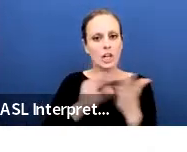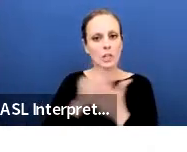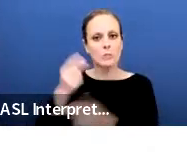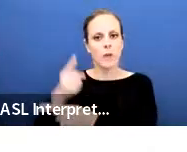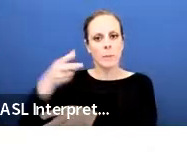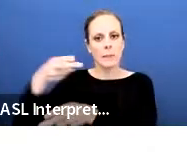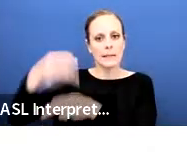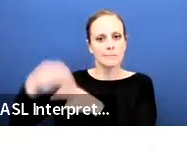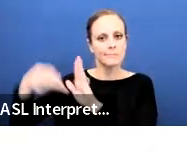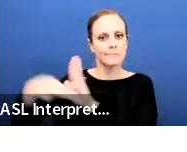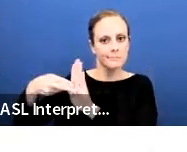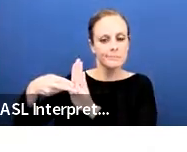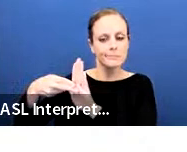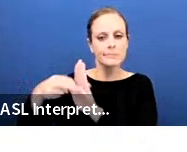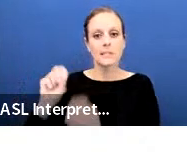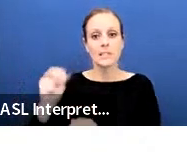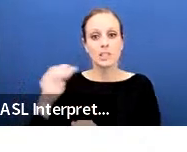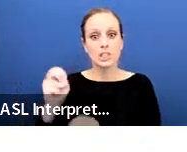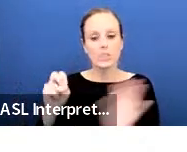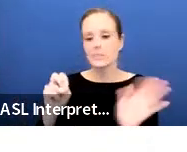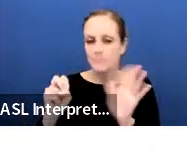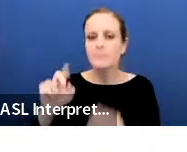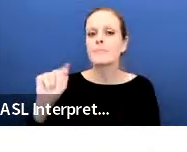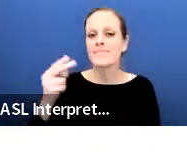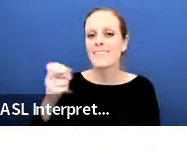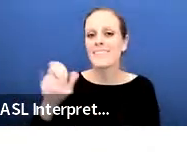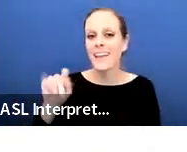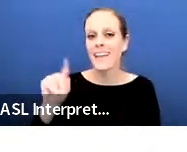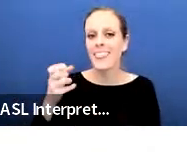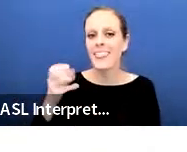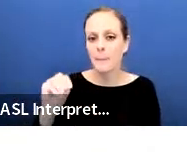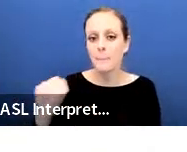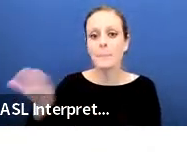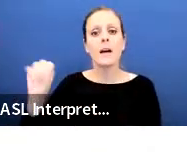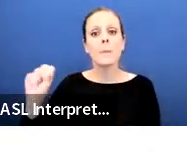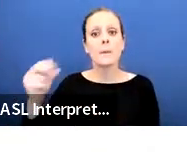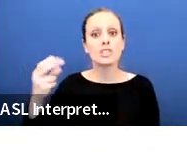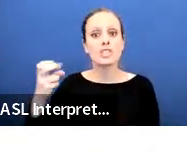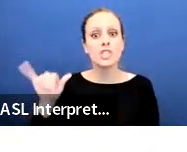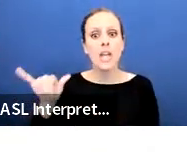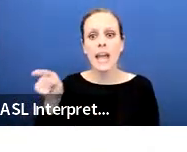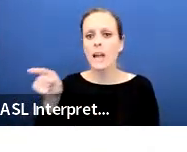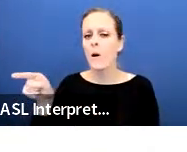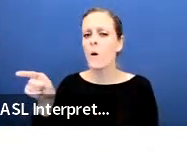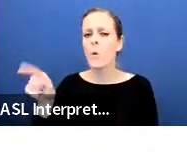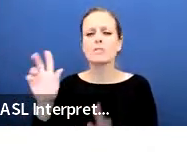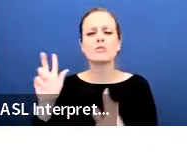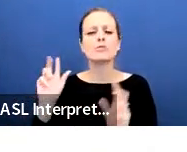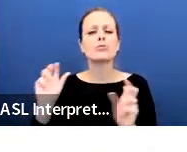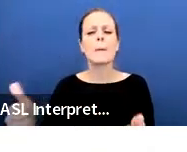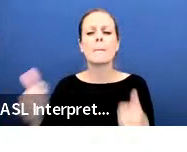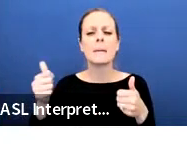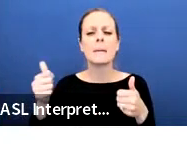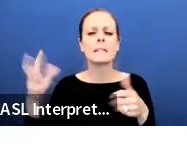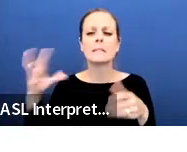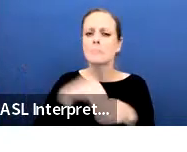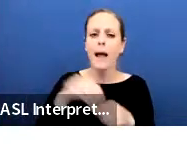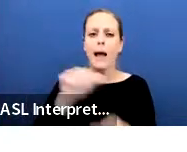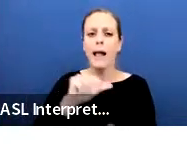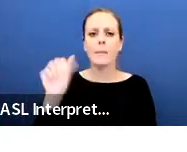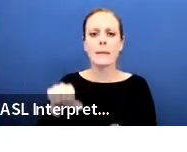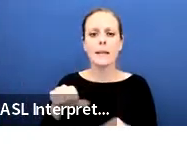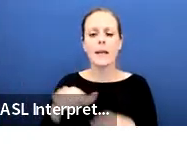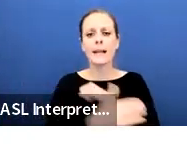address people. So I'll say with they, them for her. But Shay was tremendous on the Alameda County Coalition for Fair